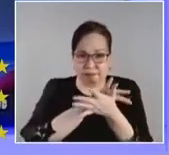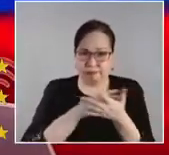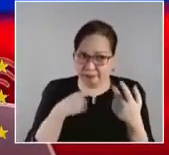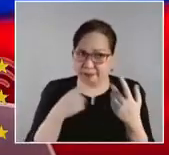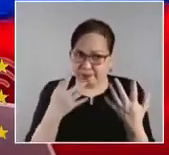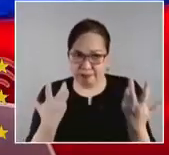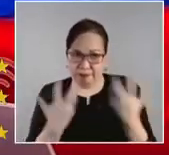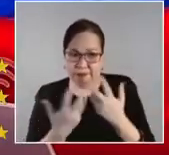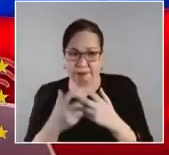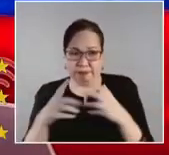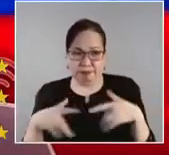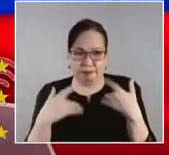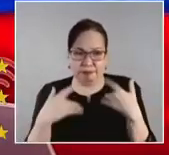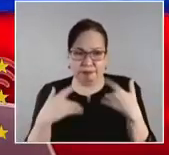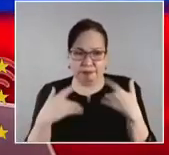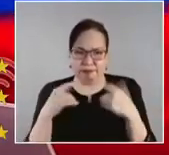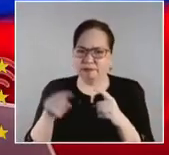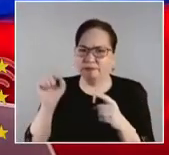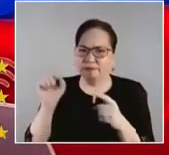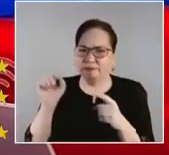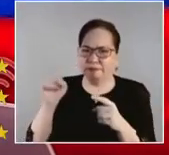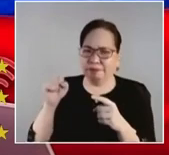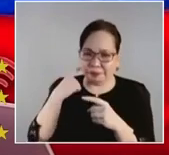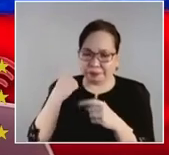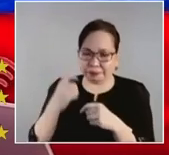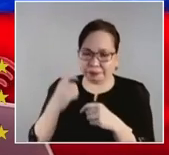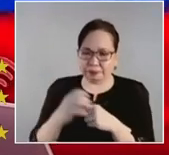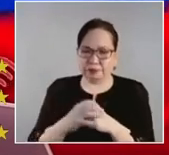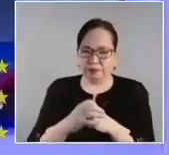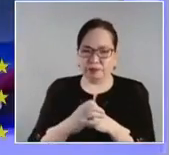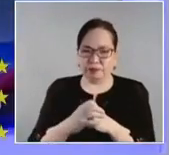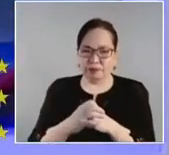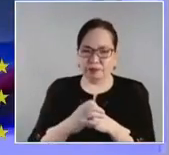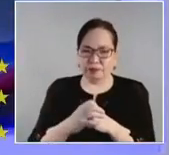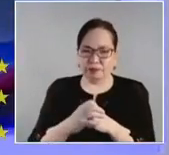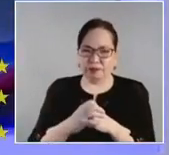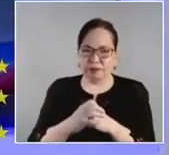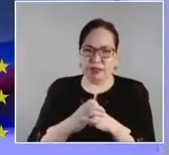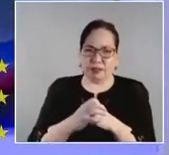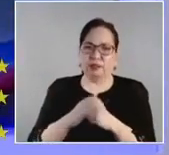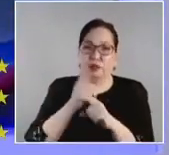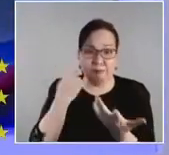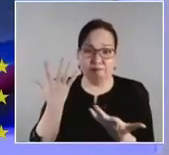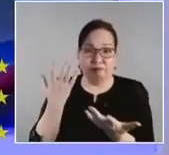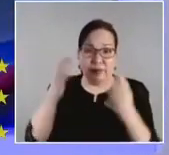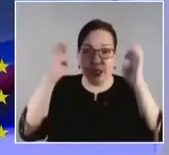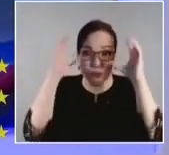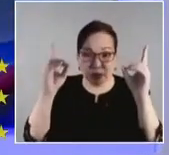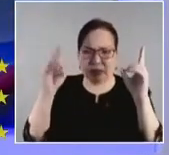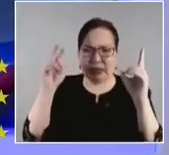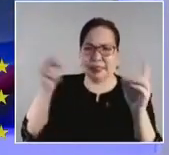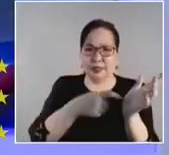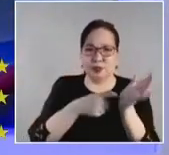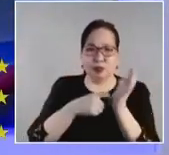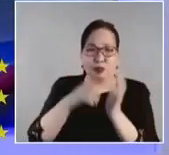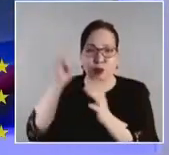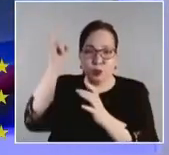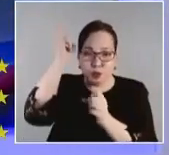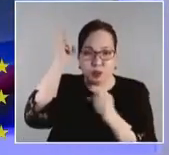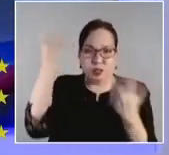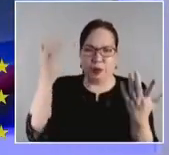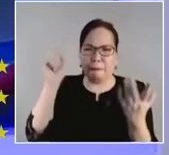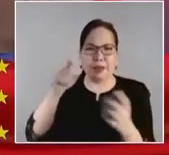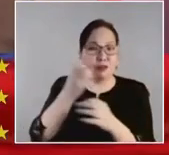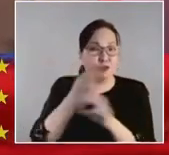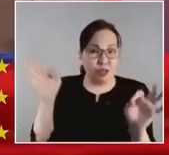which for which we need the internet for better connectivity, and even free Wi-Fi access. Very quickly, sir,